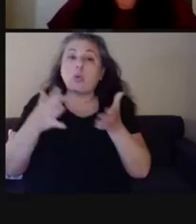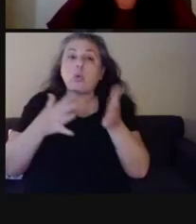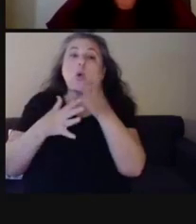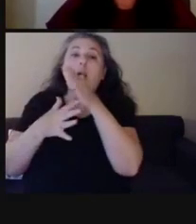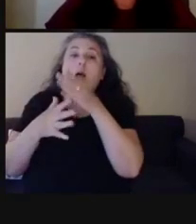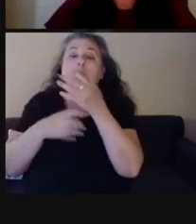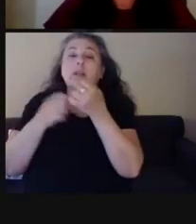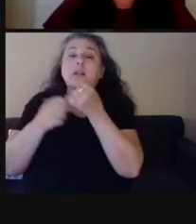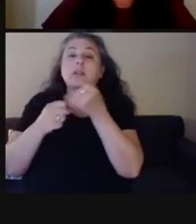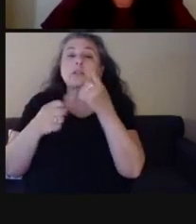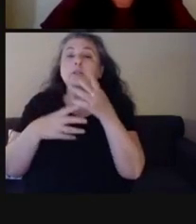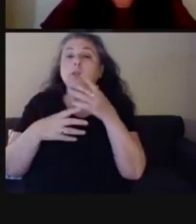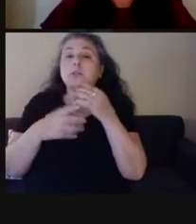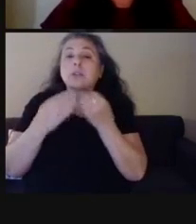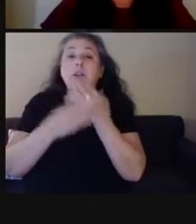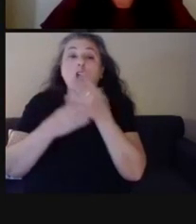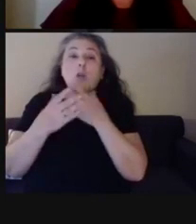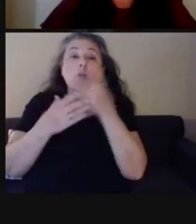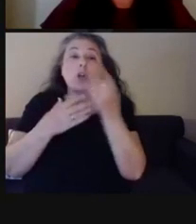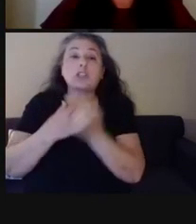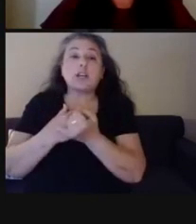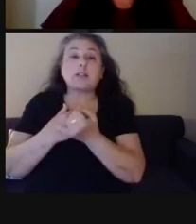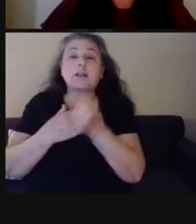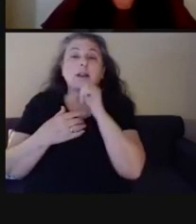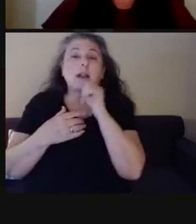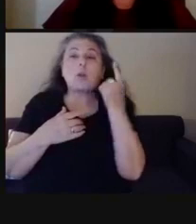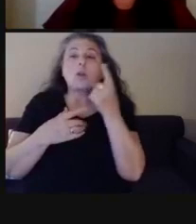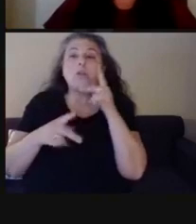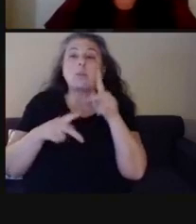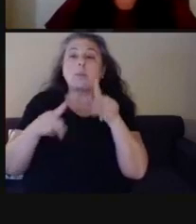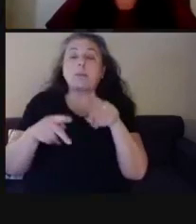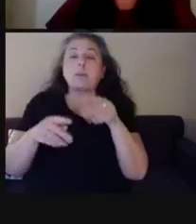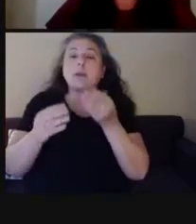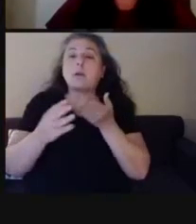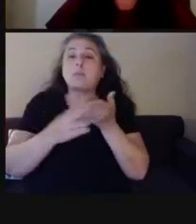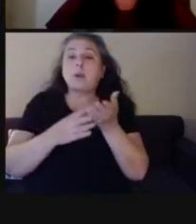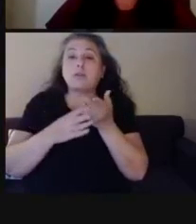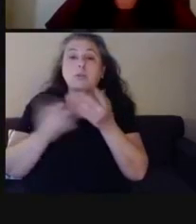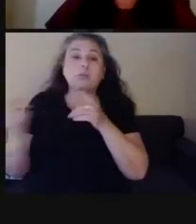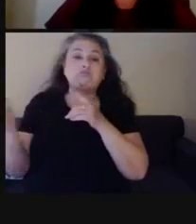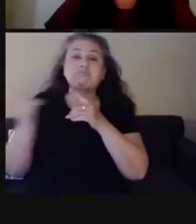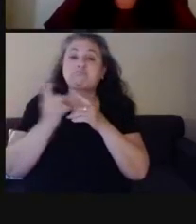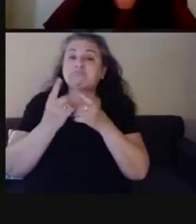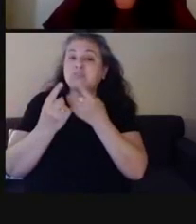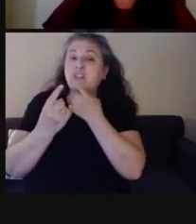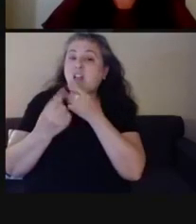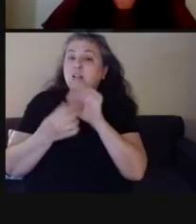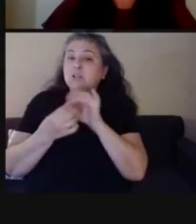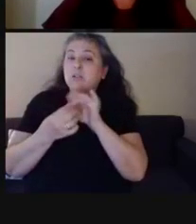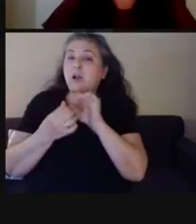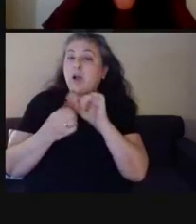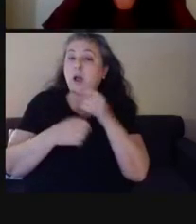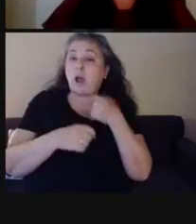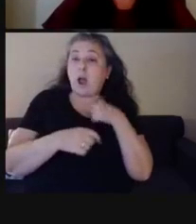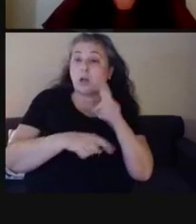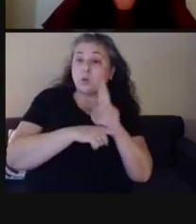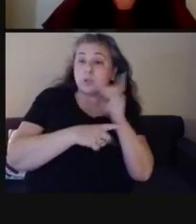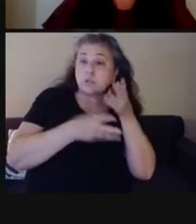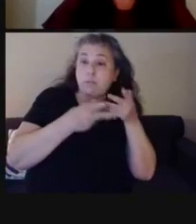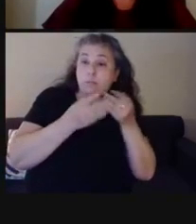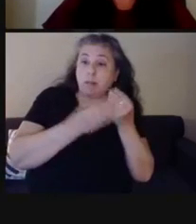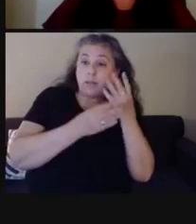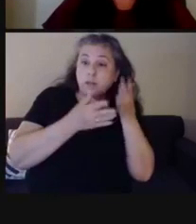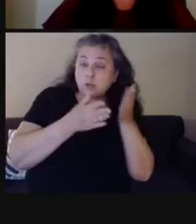garden project, not just from the folks that pass through and tell their stories of how they use these plants for healing, but just